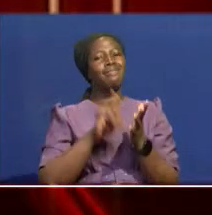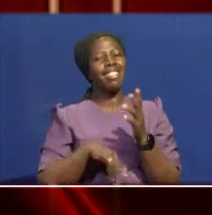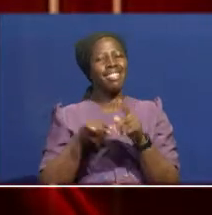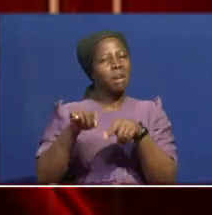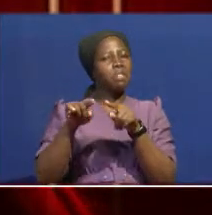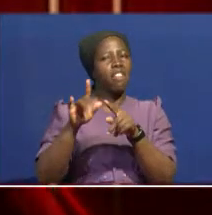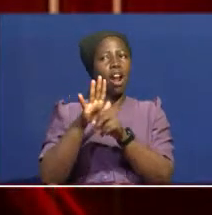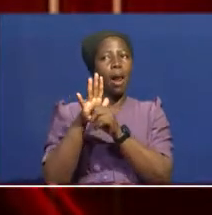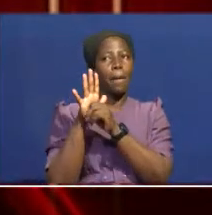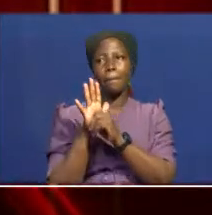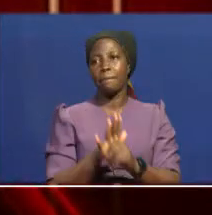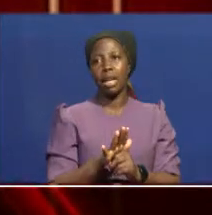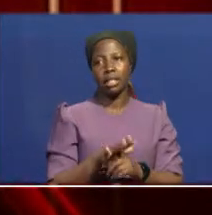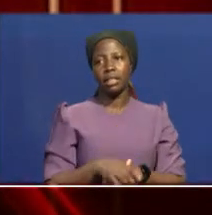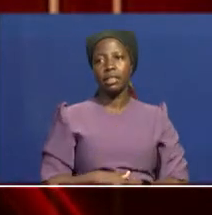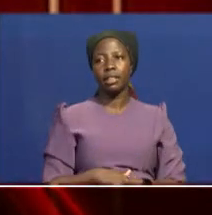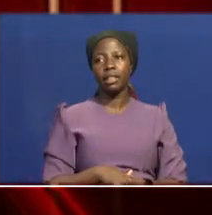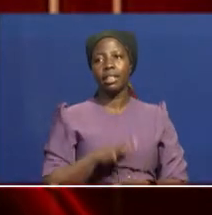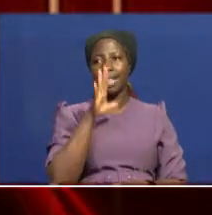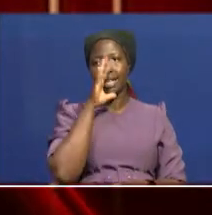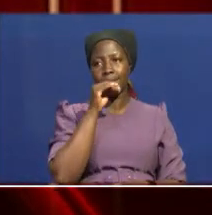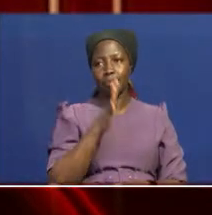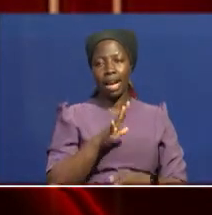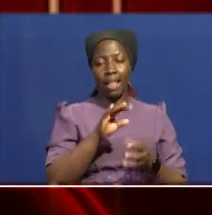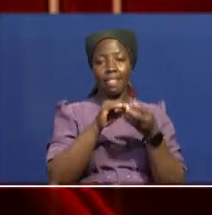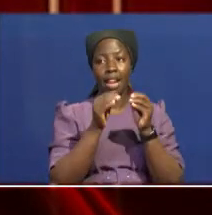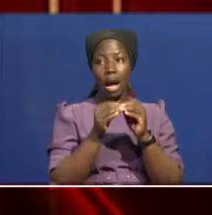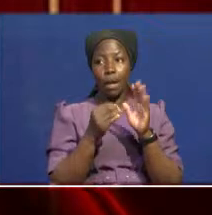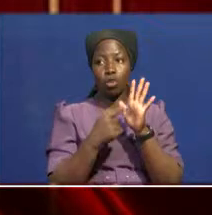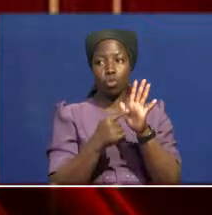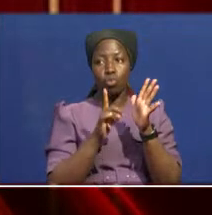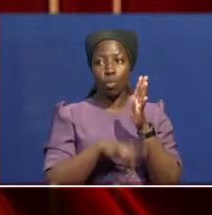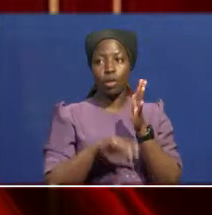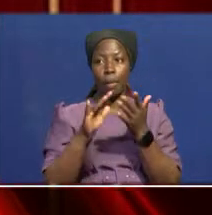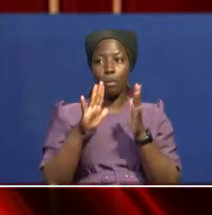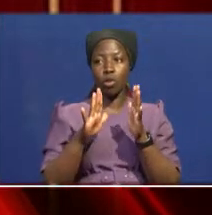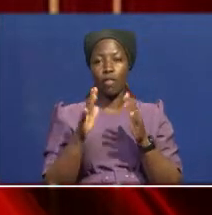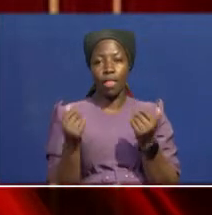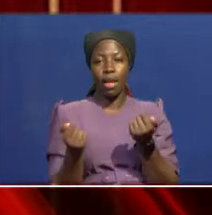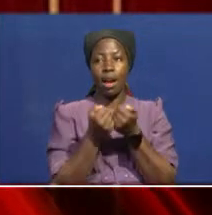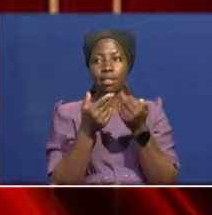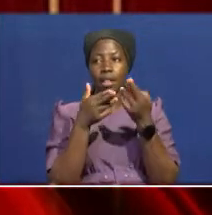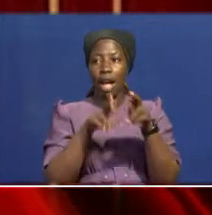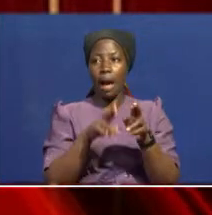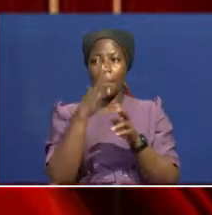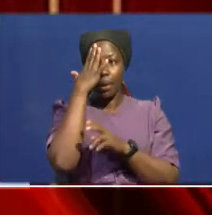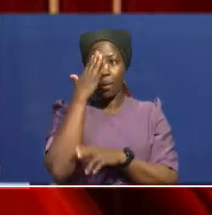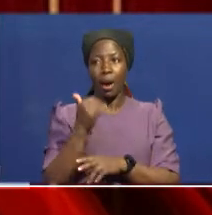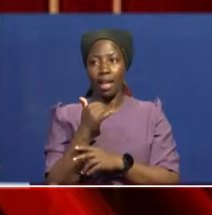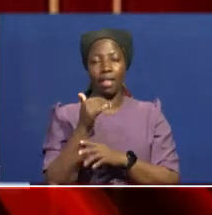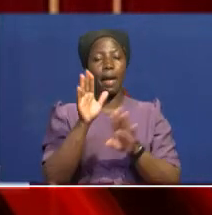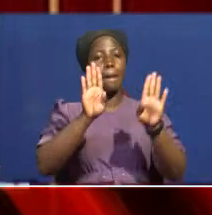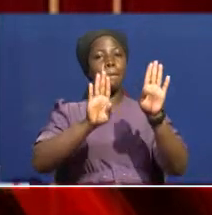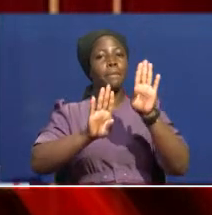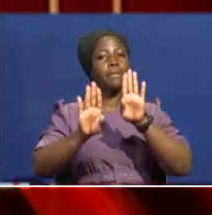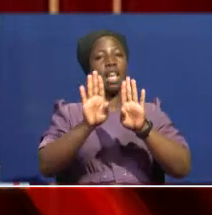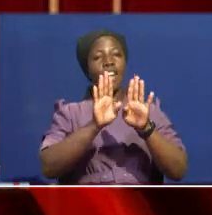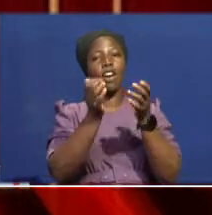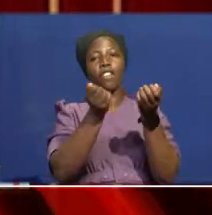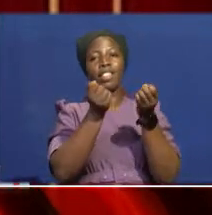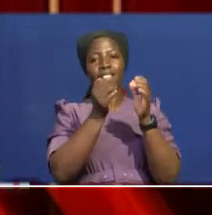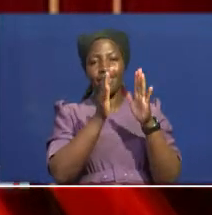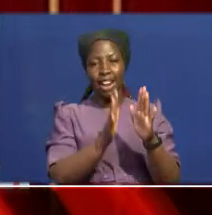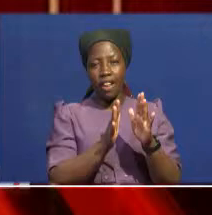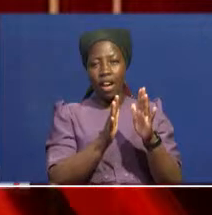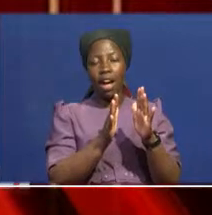Mr. Speaker, the statistics show that most of the accidents are as a result of drivers' behavior. Mr.